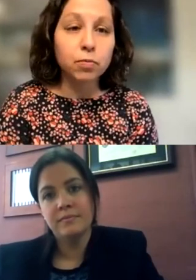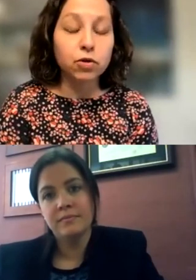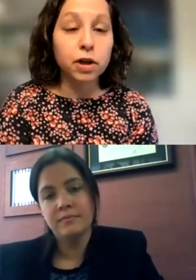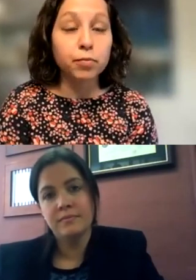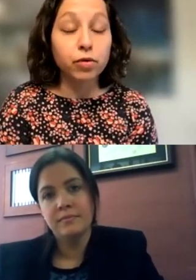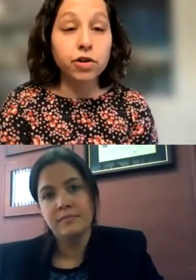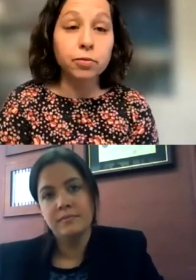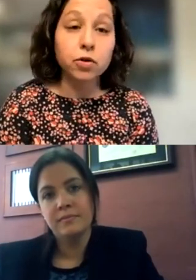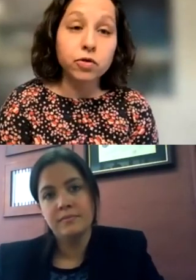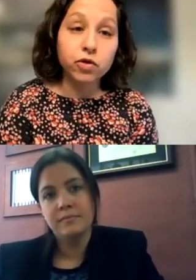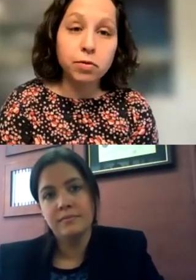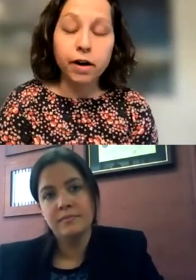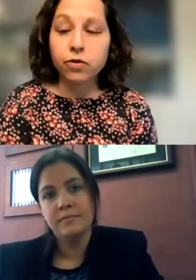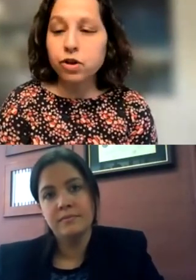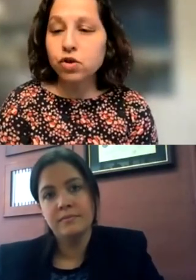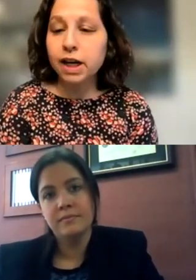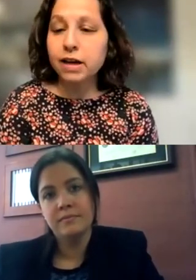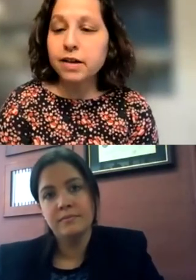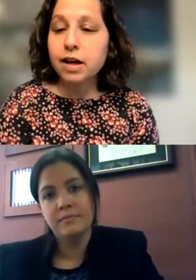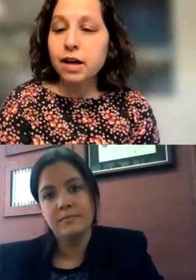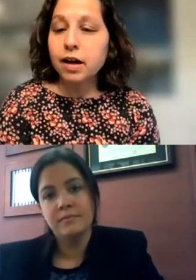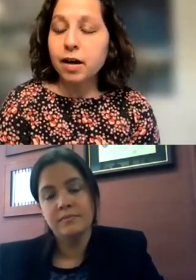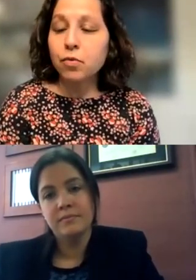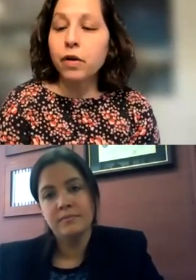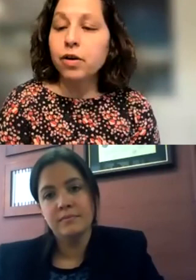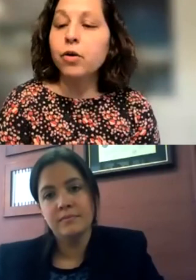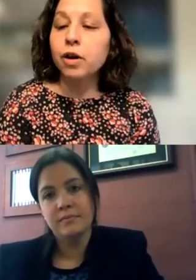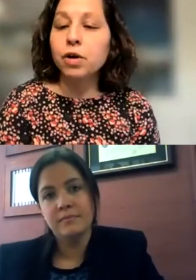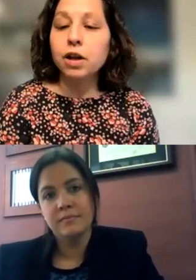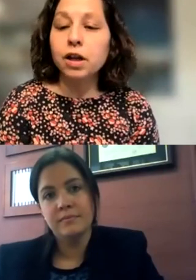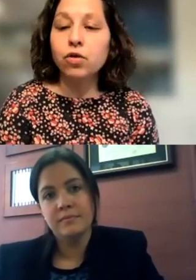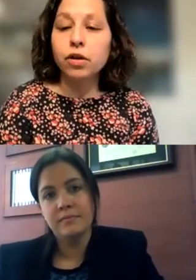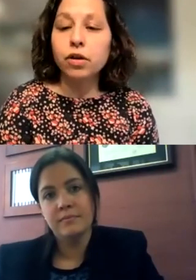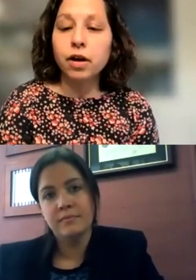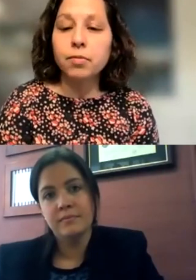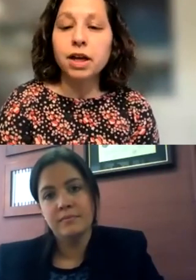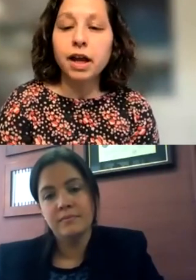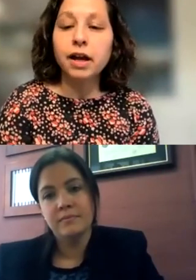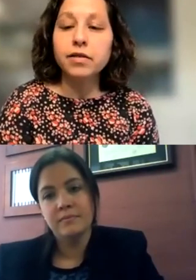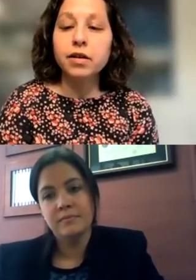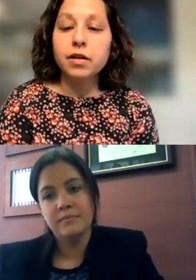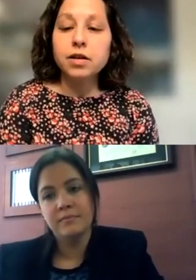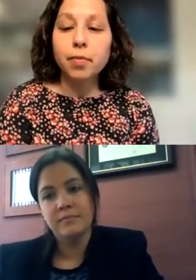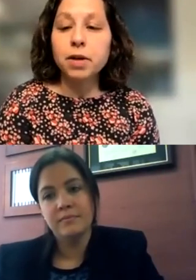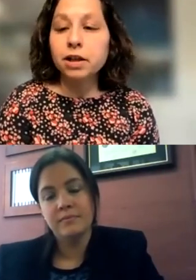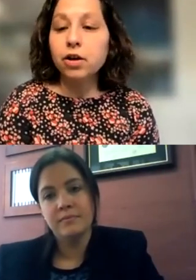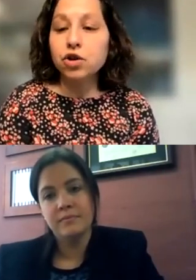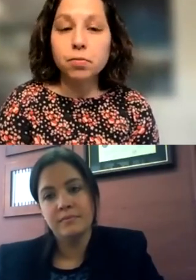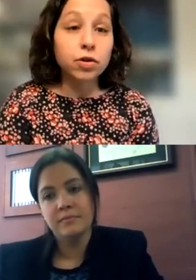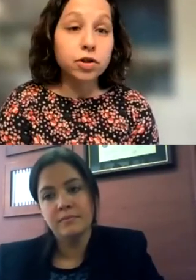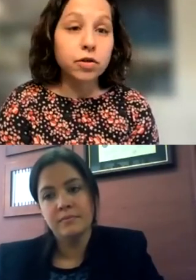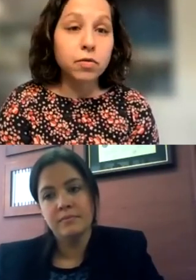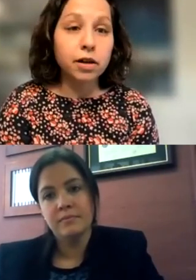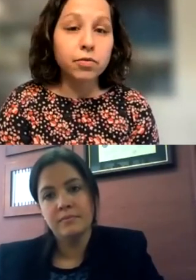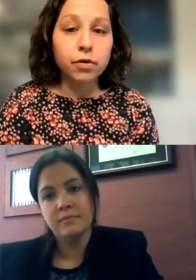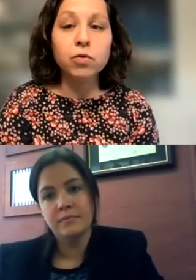leadership, or between preceptors or supervisors and trainees, with a note that it really could enhance department and leadership